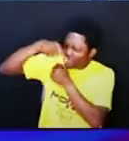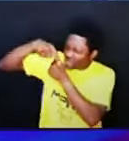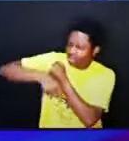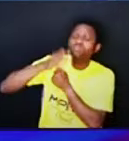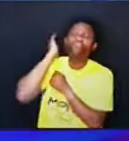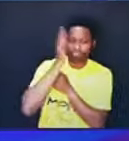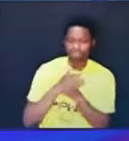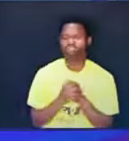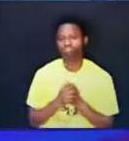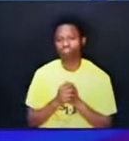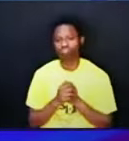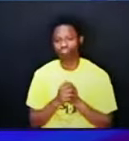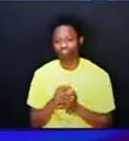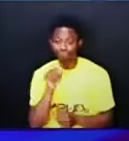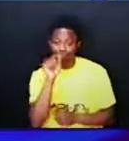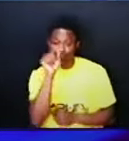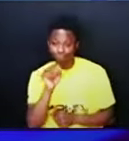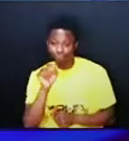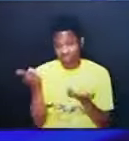Verse 5,